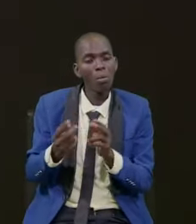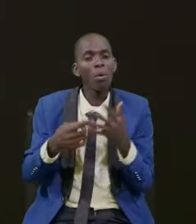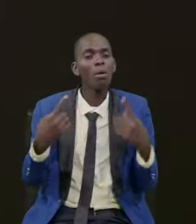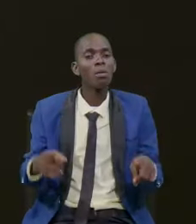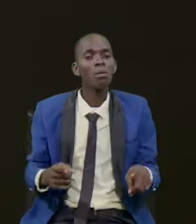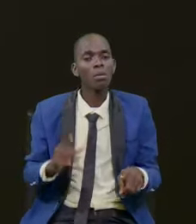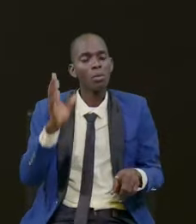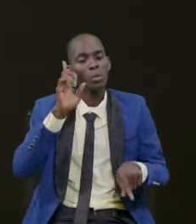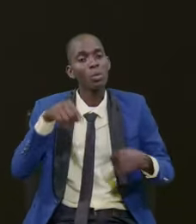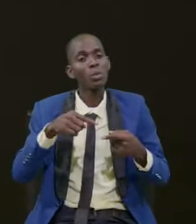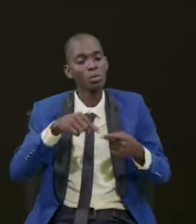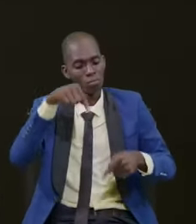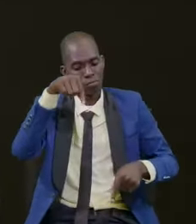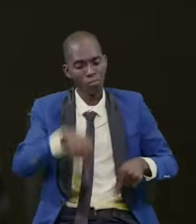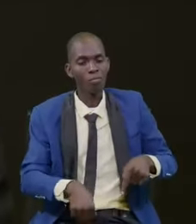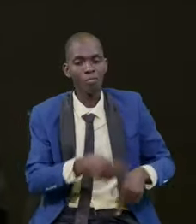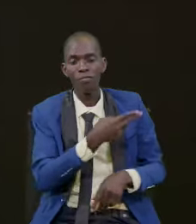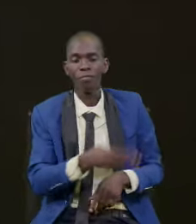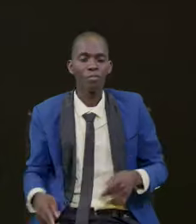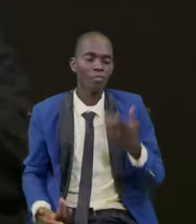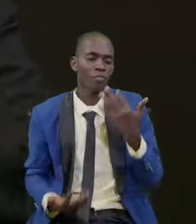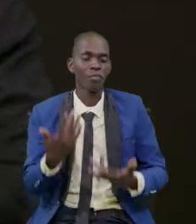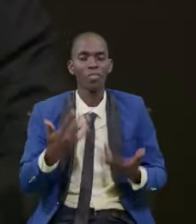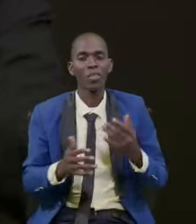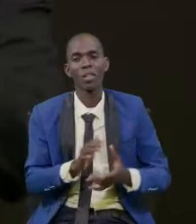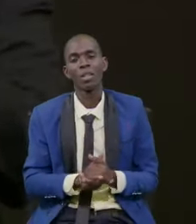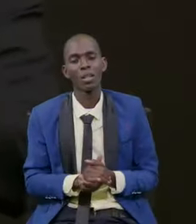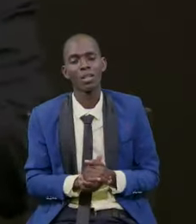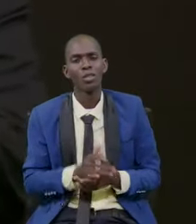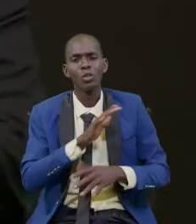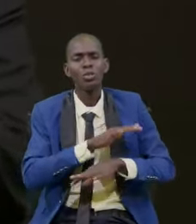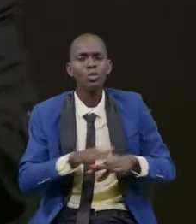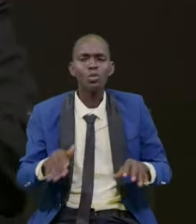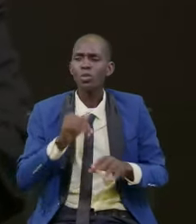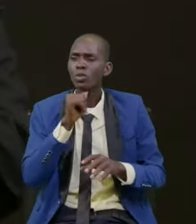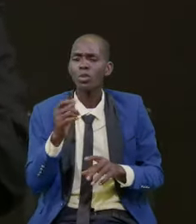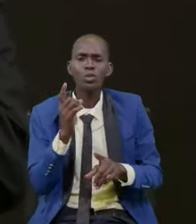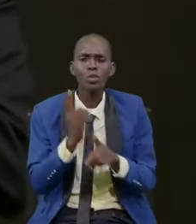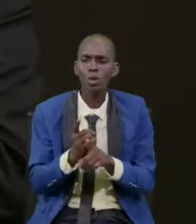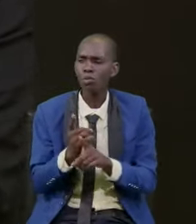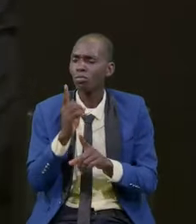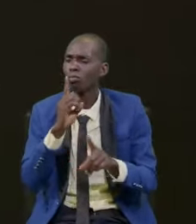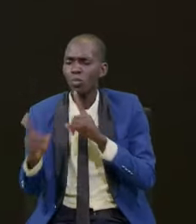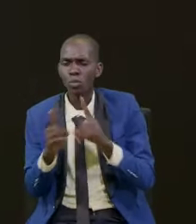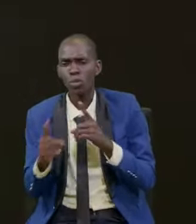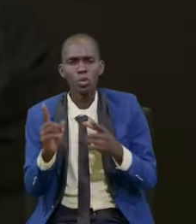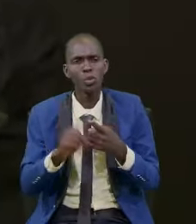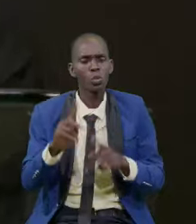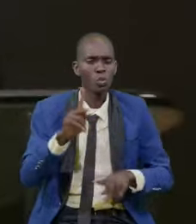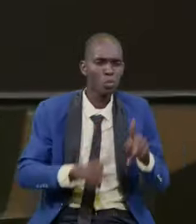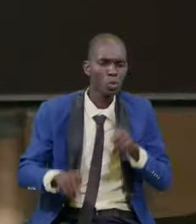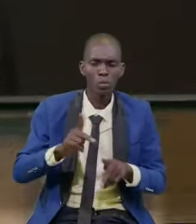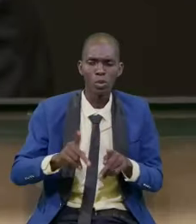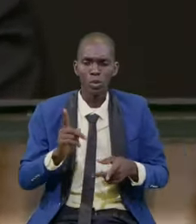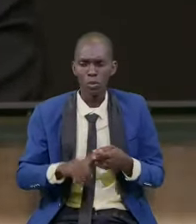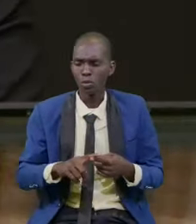be, you know, telling people this and telling people that. We bring them to the point of repentance. Look at